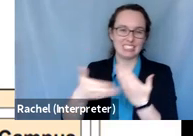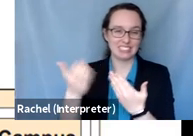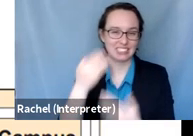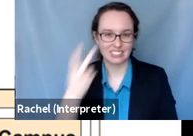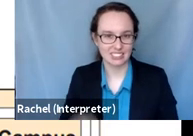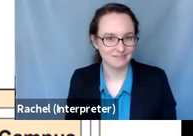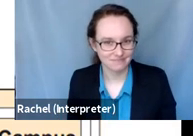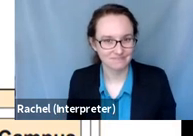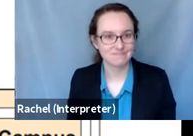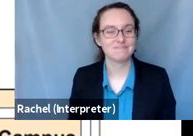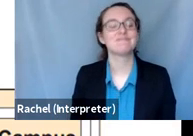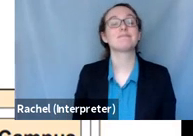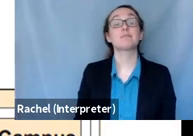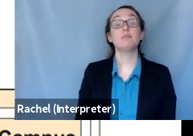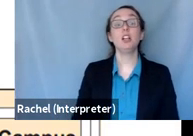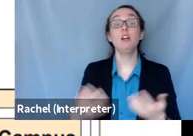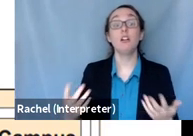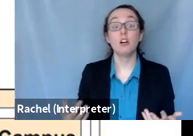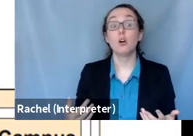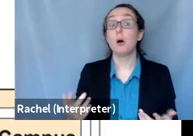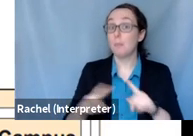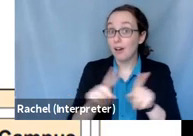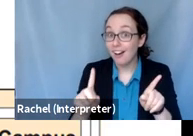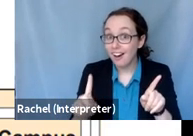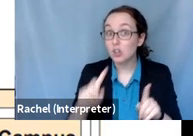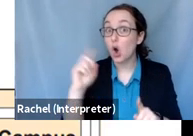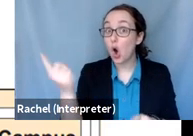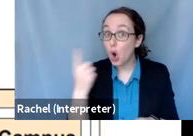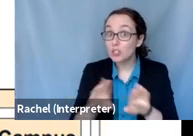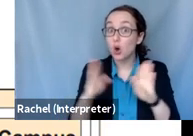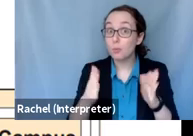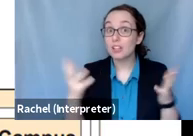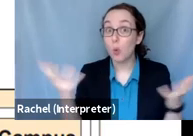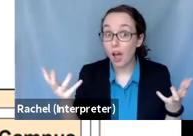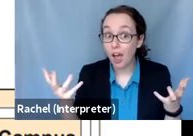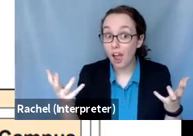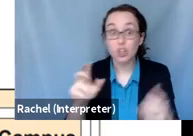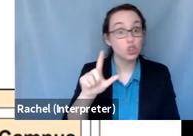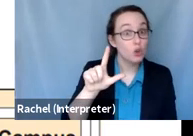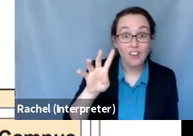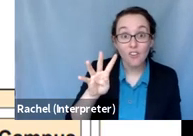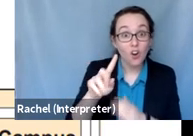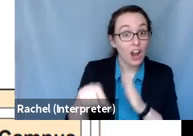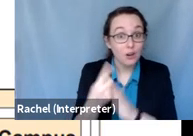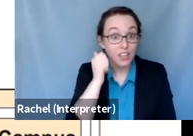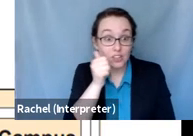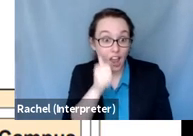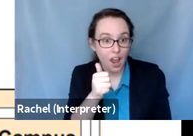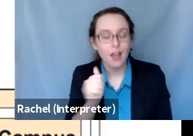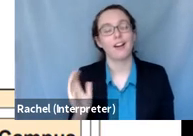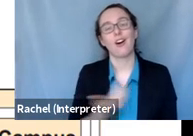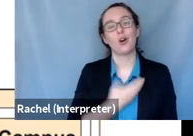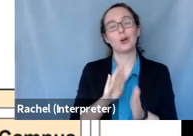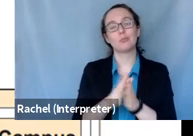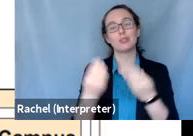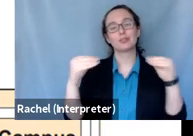The one place we are always 24 hours open is our bookstore website that virtually gives you everything that we